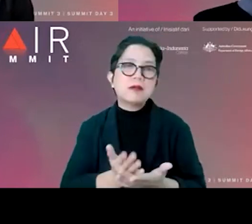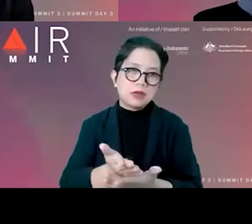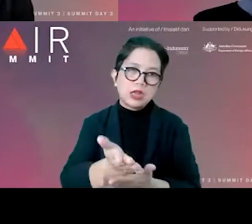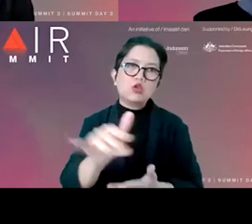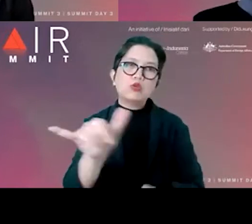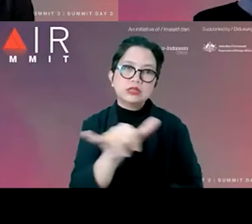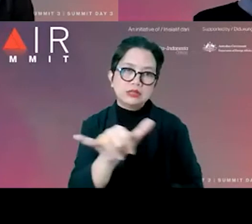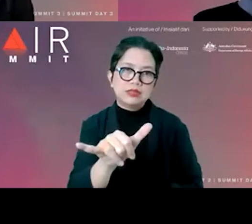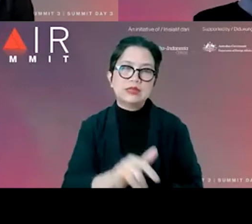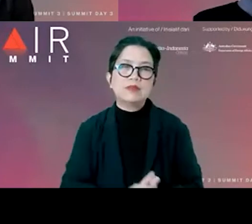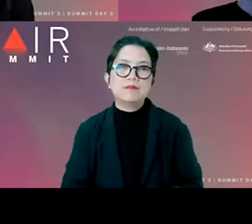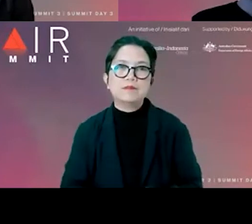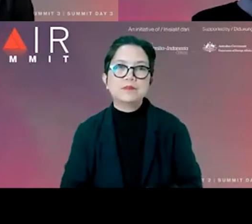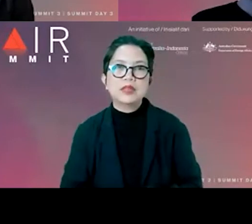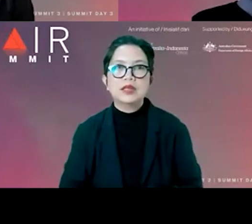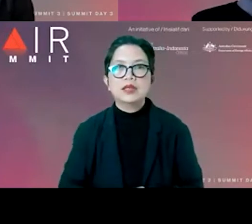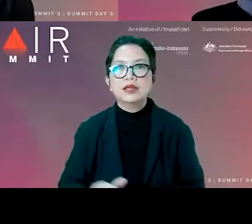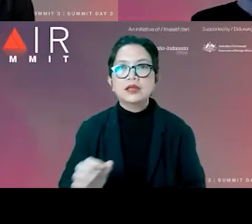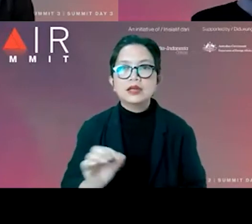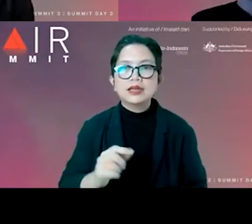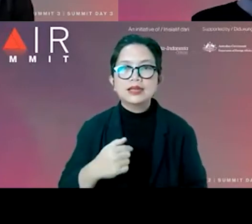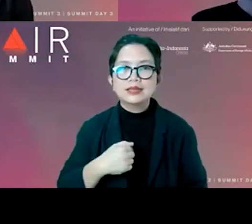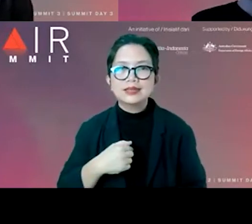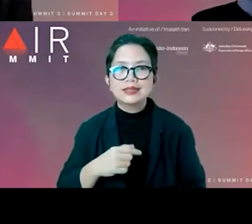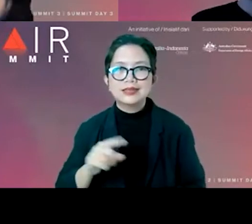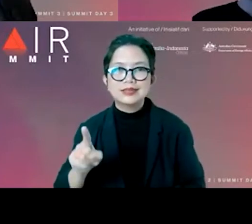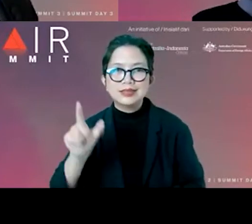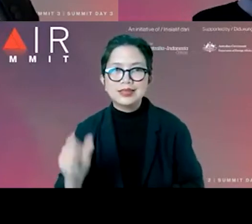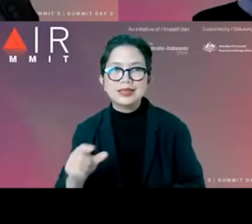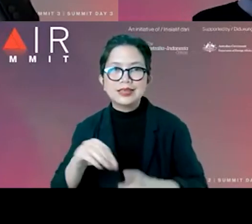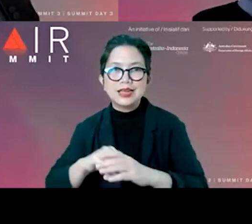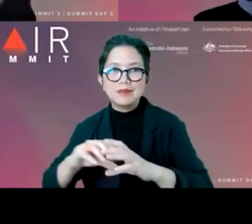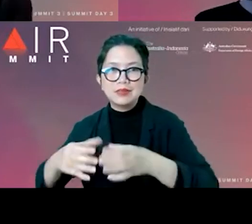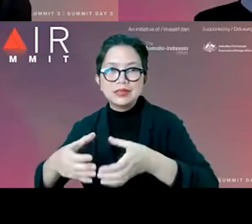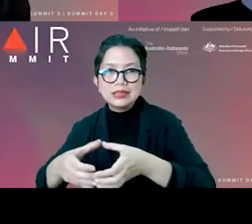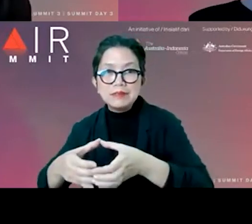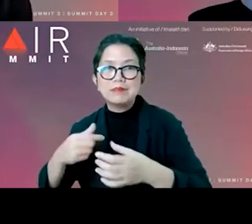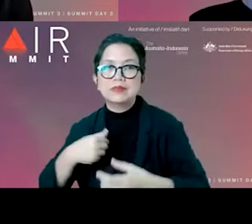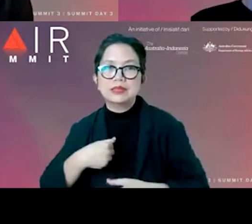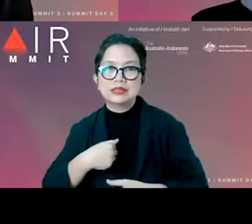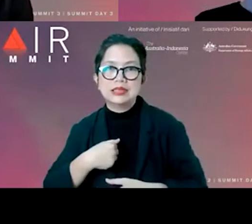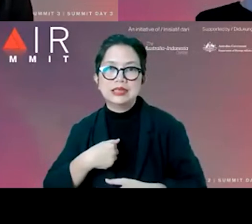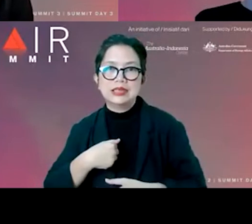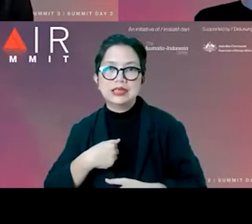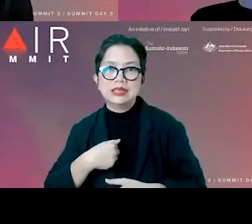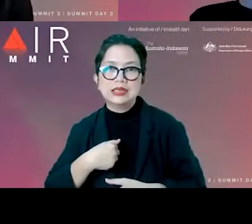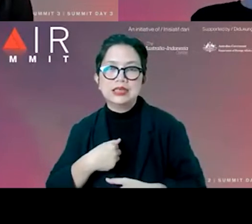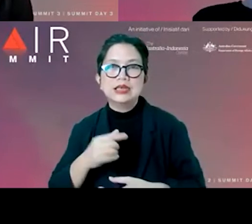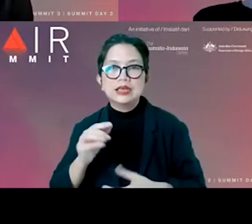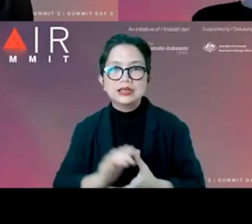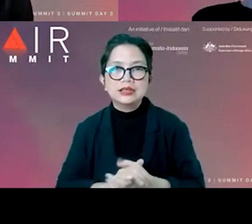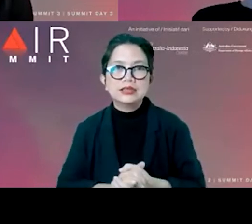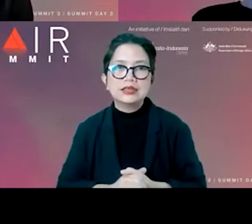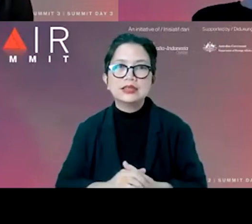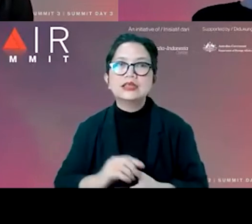my team or one person in the market that I talk to that hasn't been directly impacted by COVID and negatively